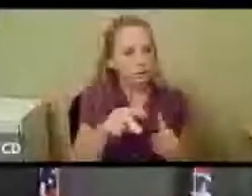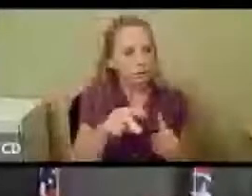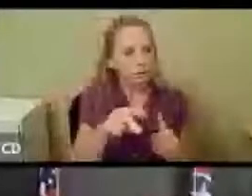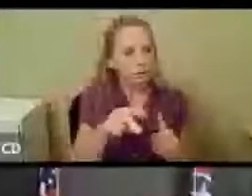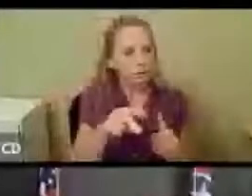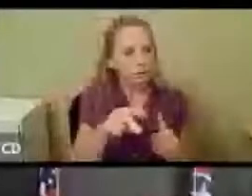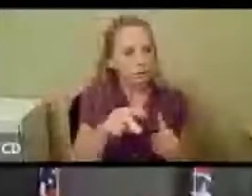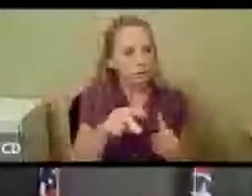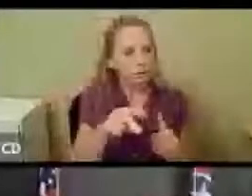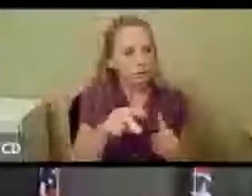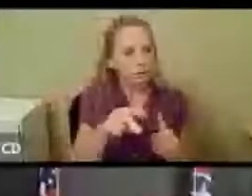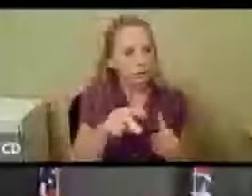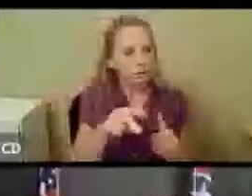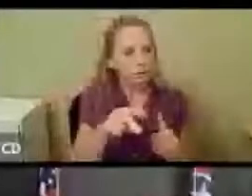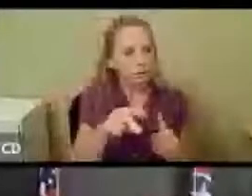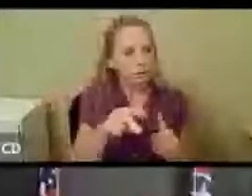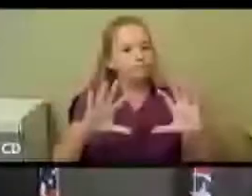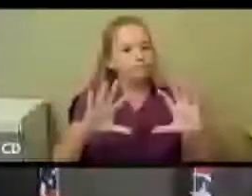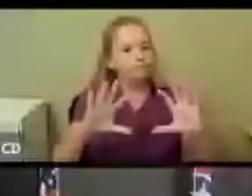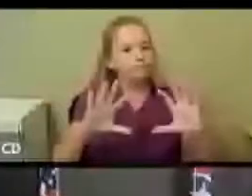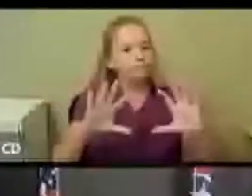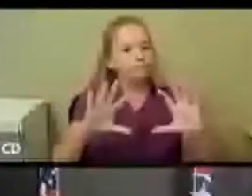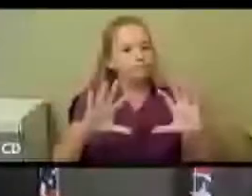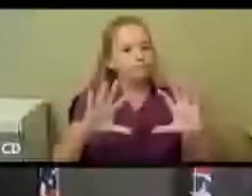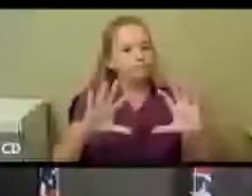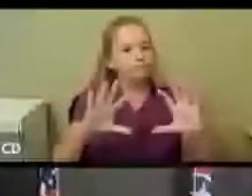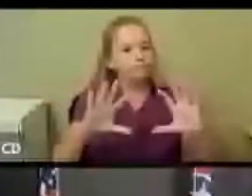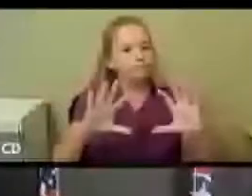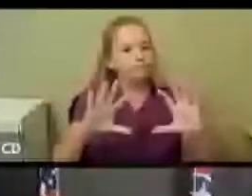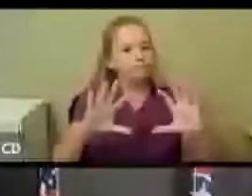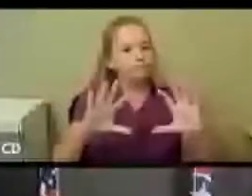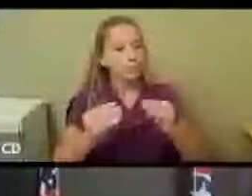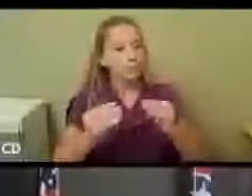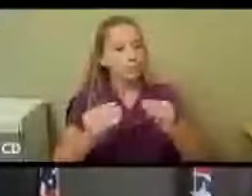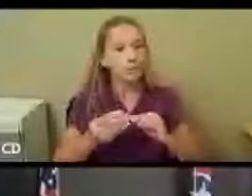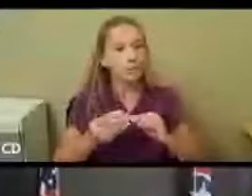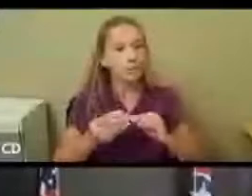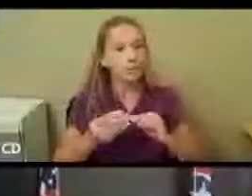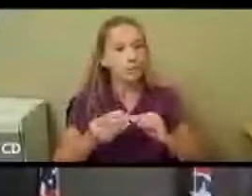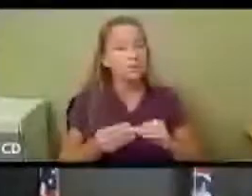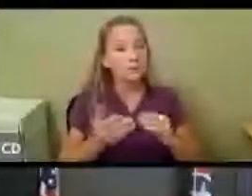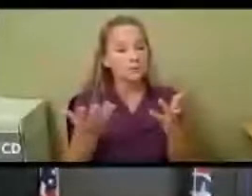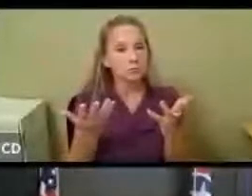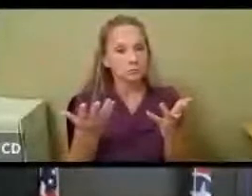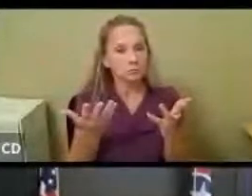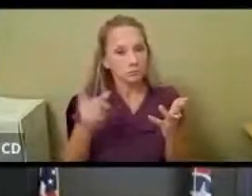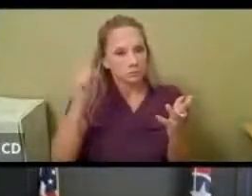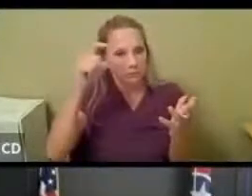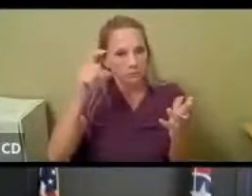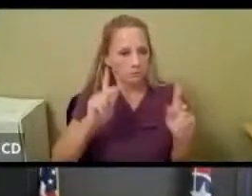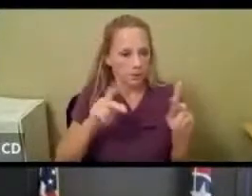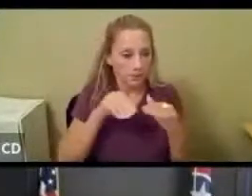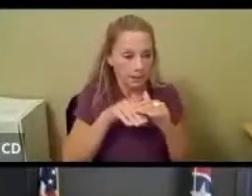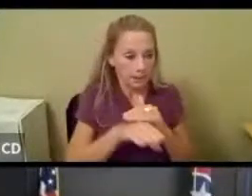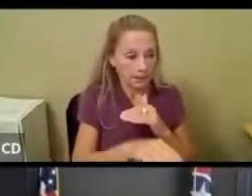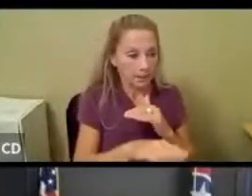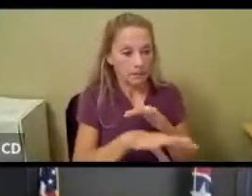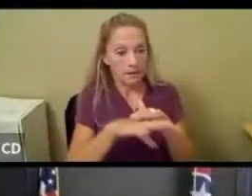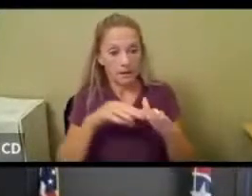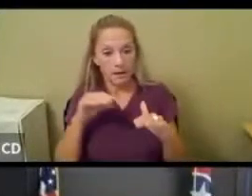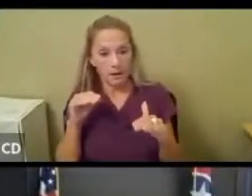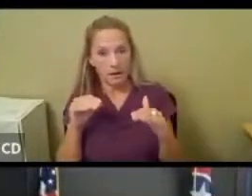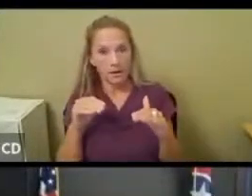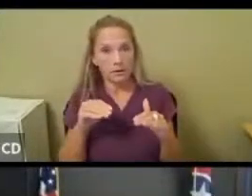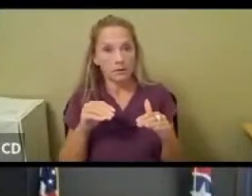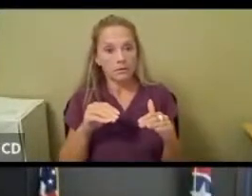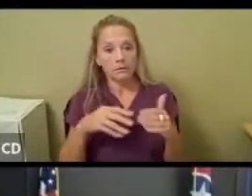establishments, and we're trying to make sure that the numbers are such in regard to people getting in, people getting out, people out